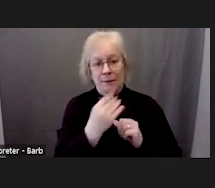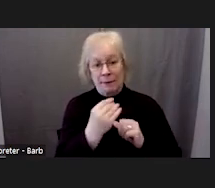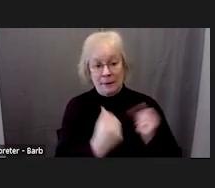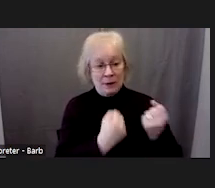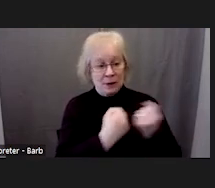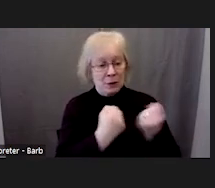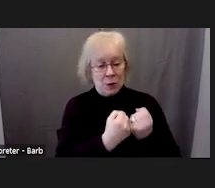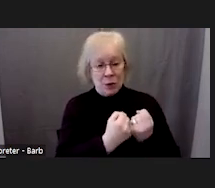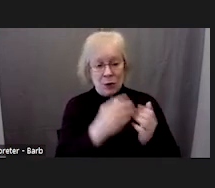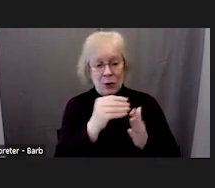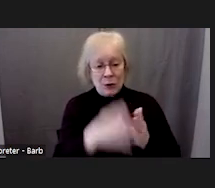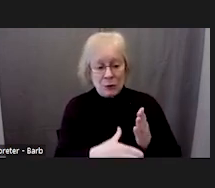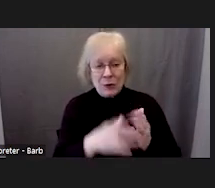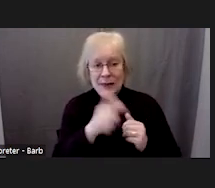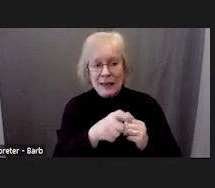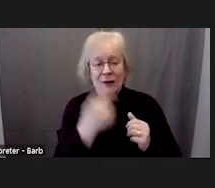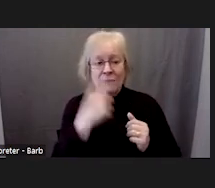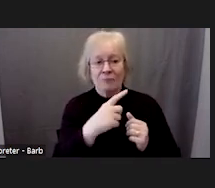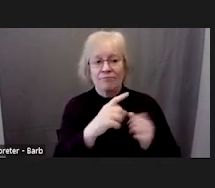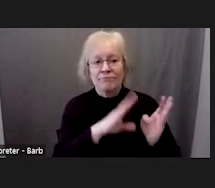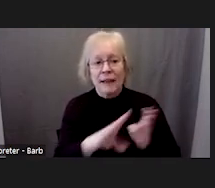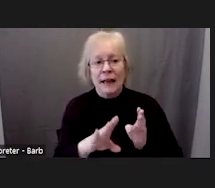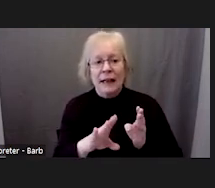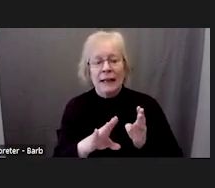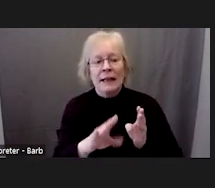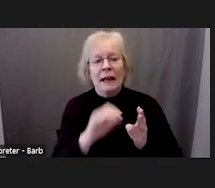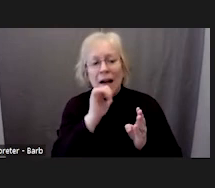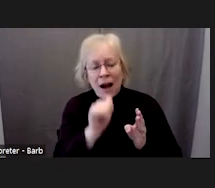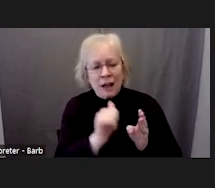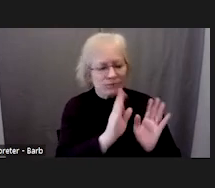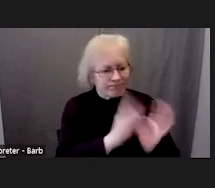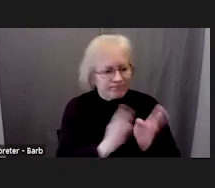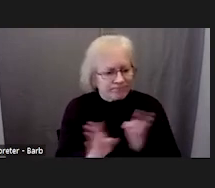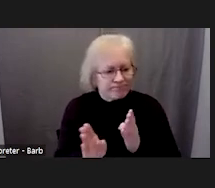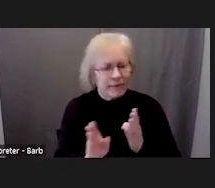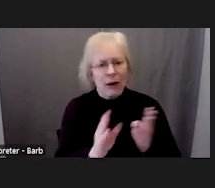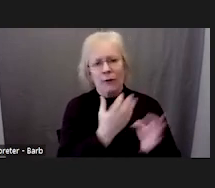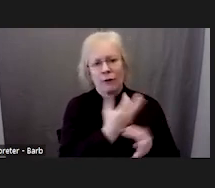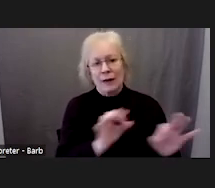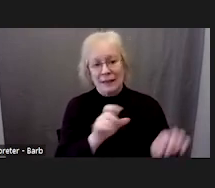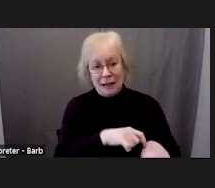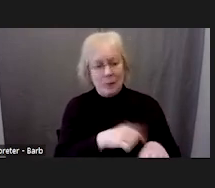time that is unstructured? What do you do during free time? Do I have that right, Mary?